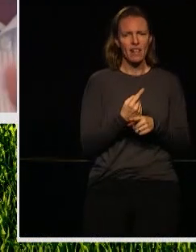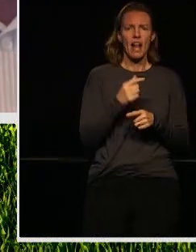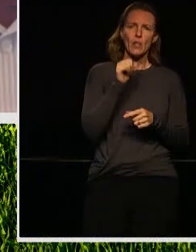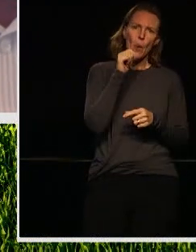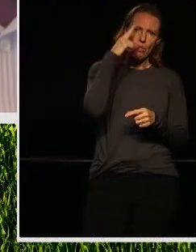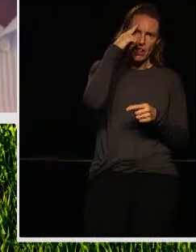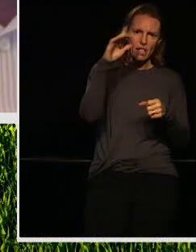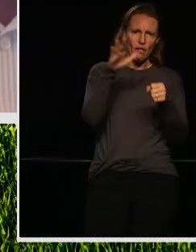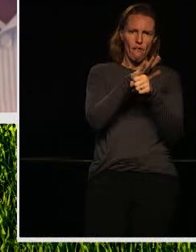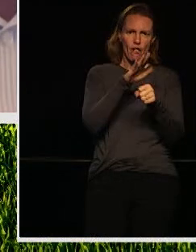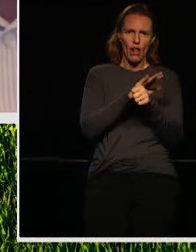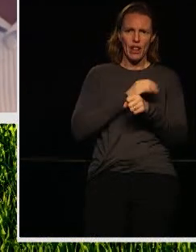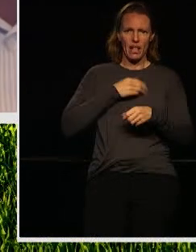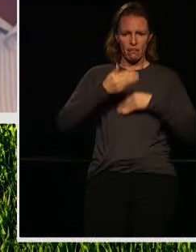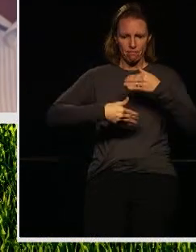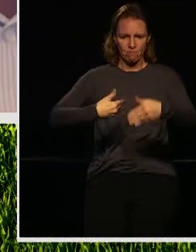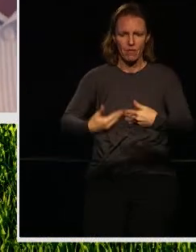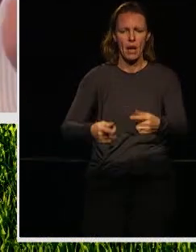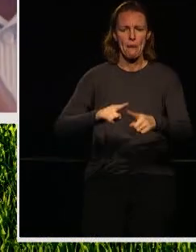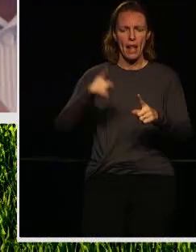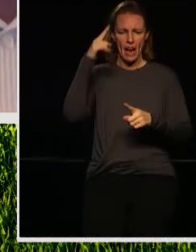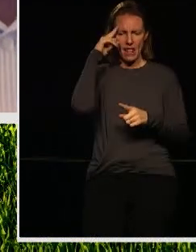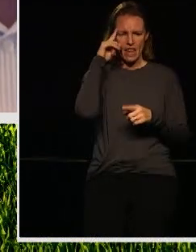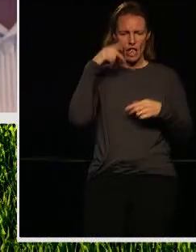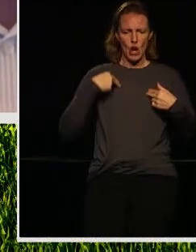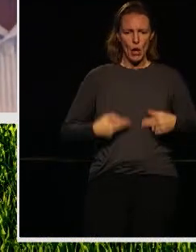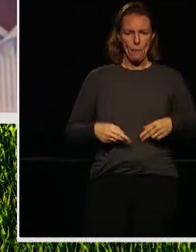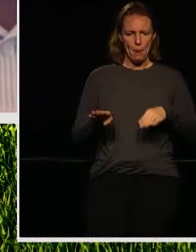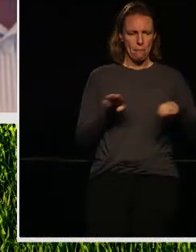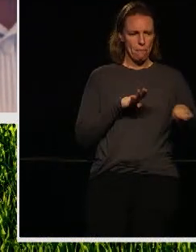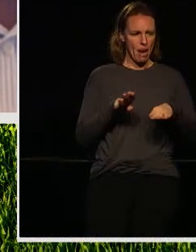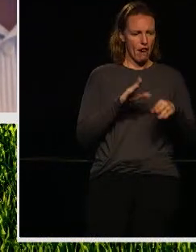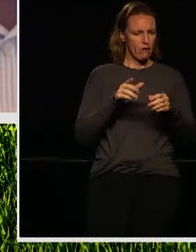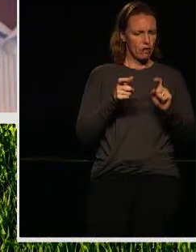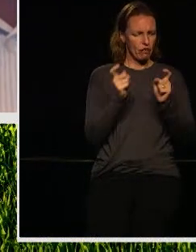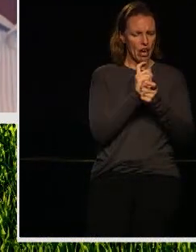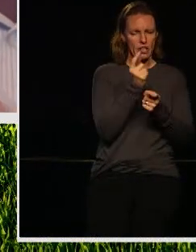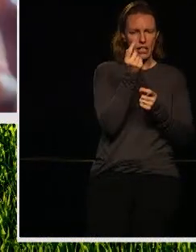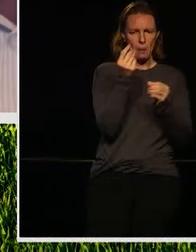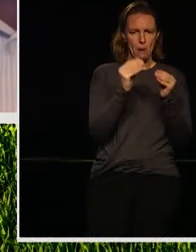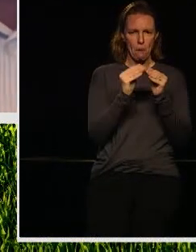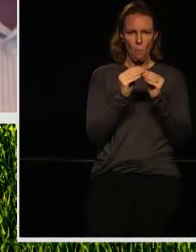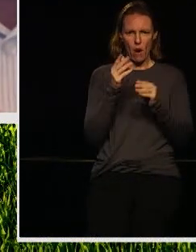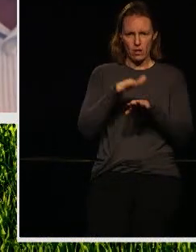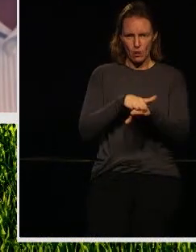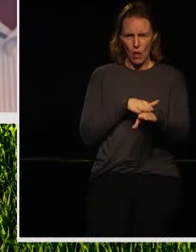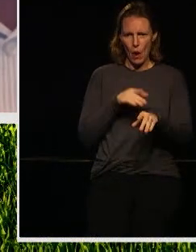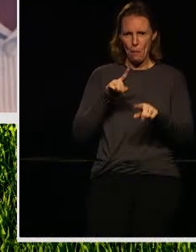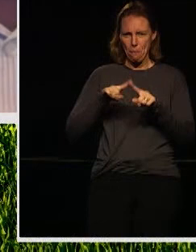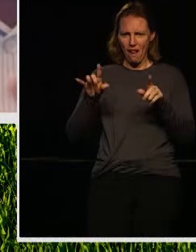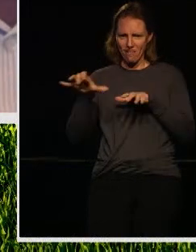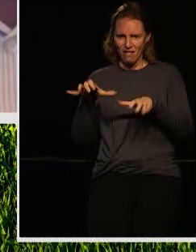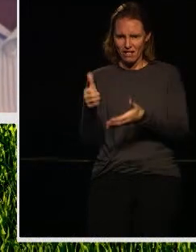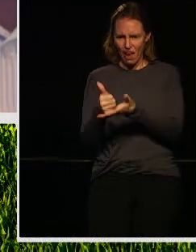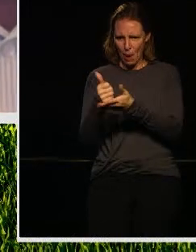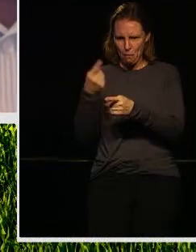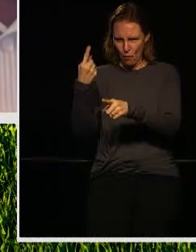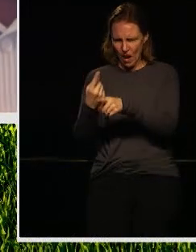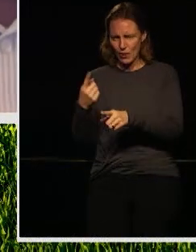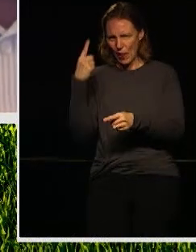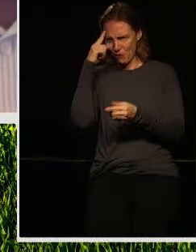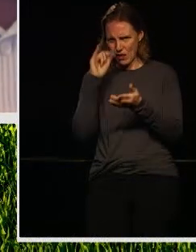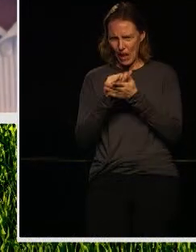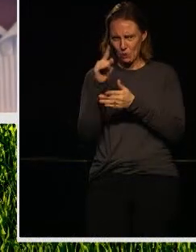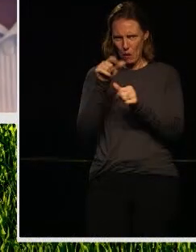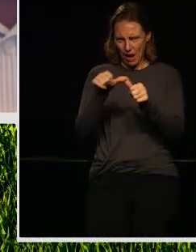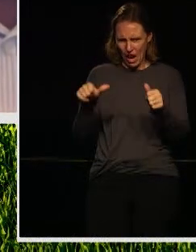everyone claims to be fully autonomous, but also I think human behavior changes a bit more slowly, but it does help, right? So I think that's one area. The